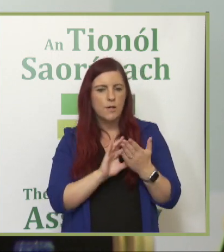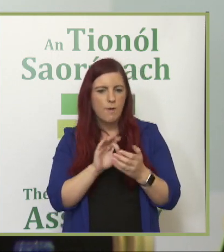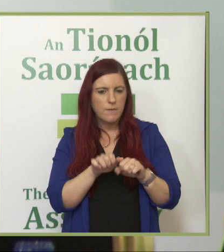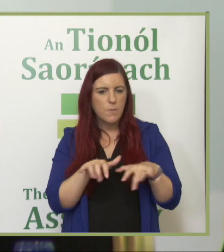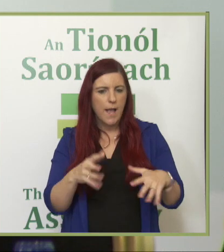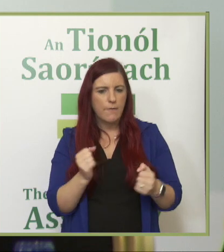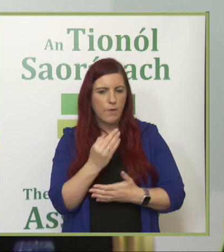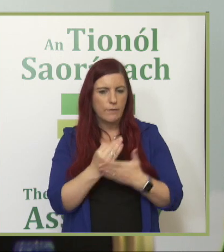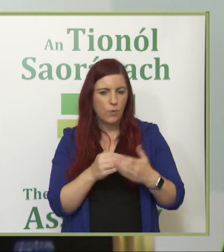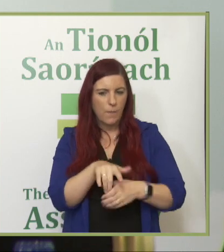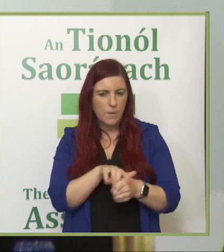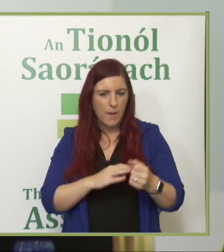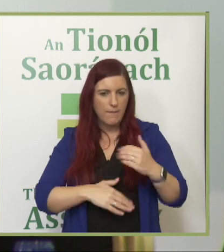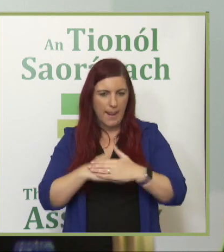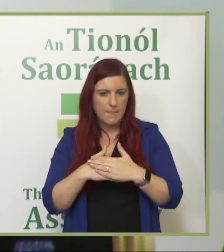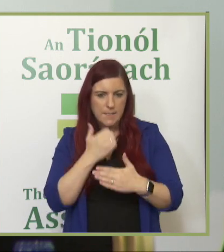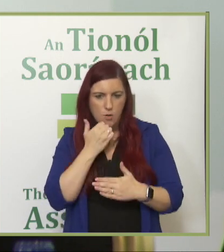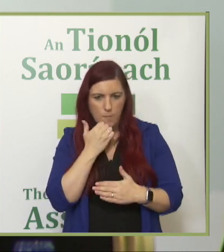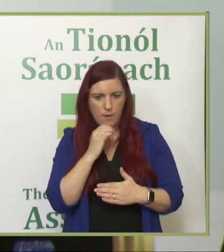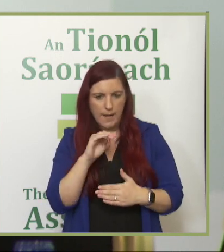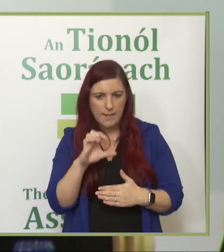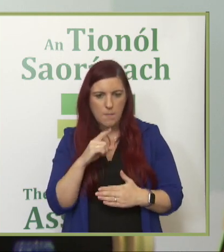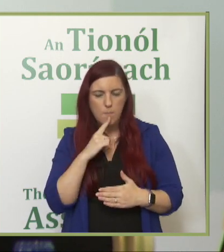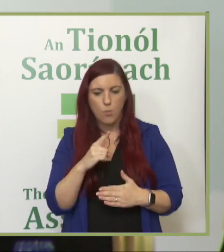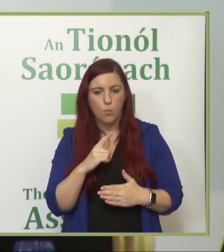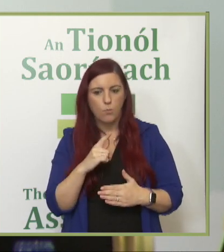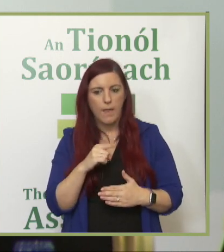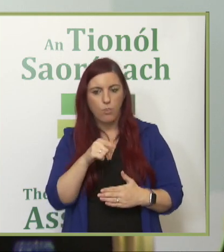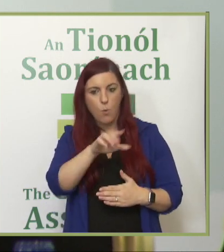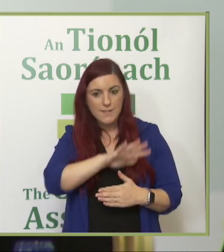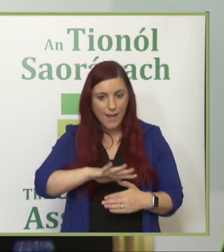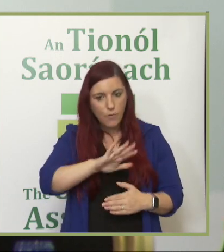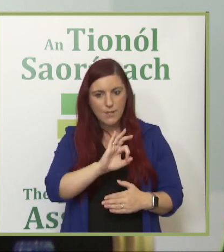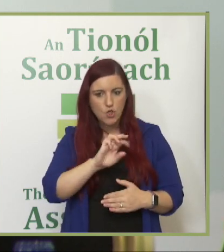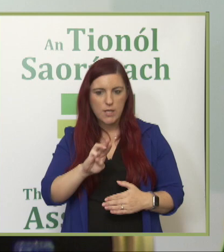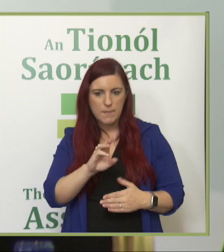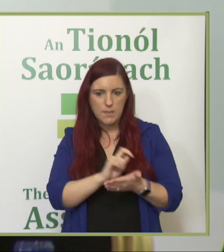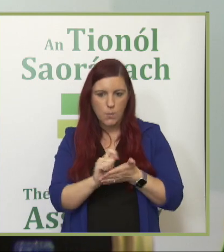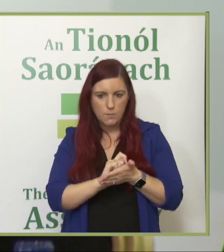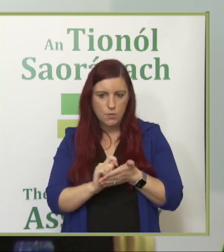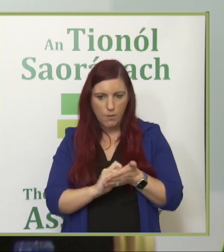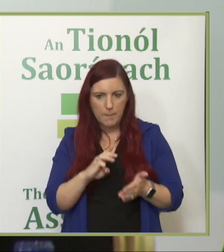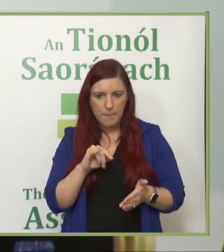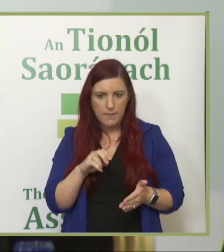have limited clinics, but we rely on general practitioner prescribing within those areas.